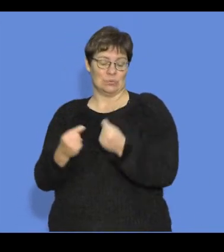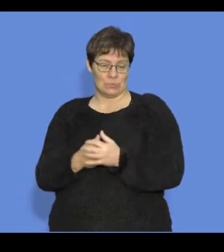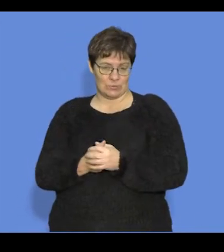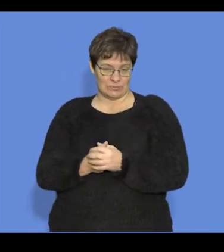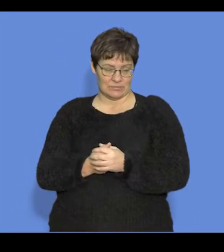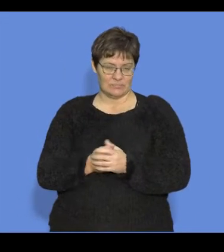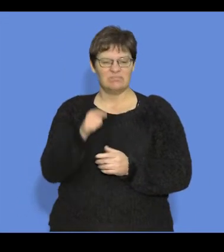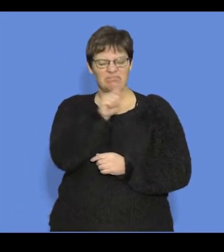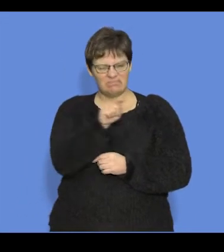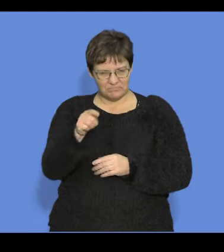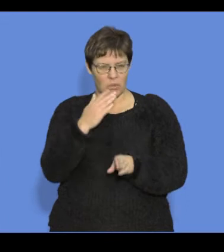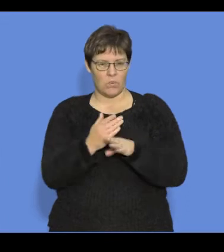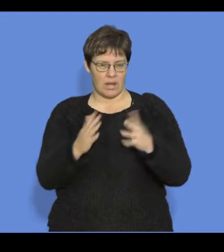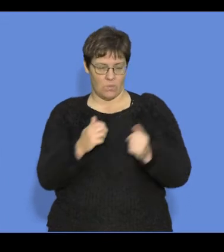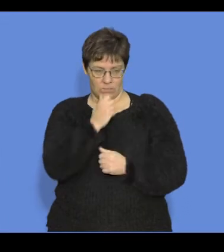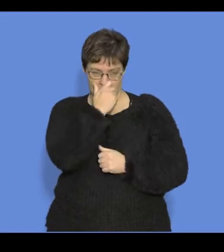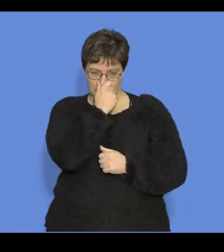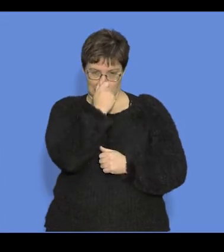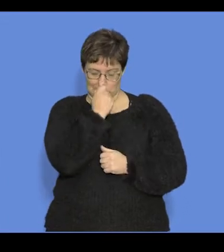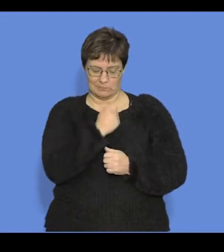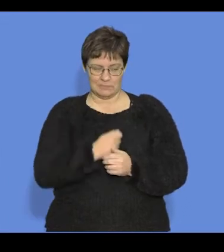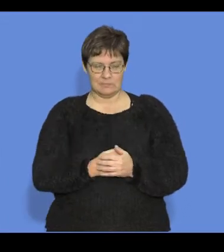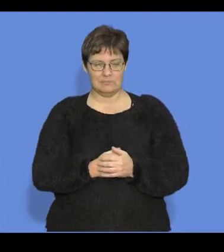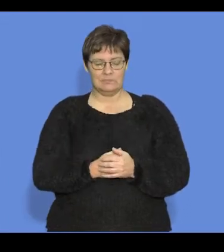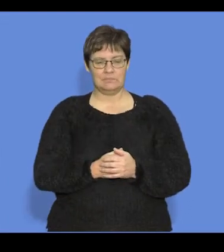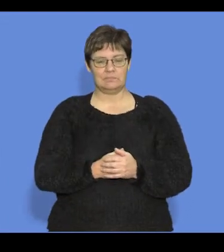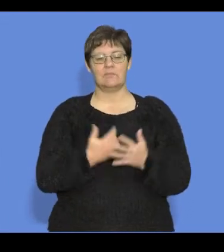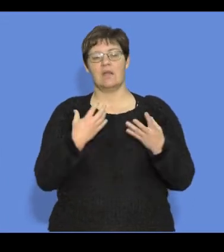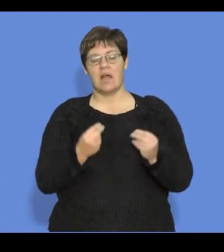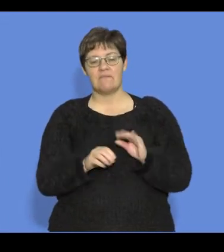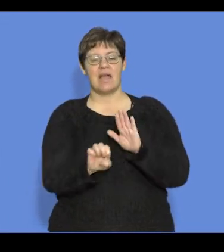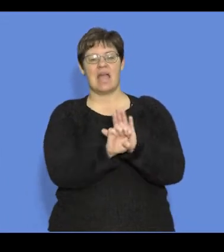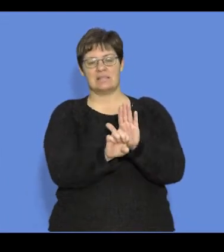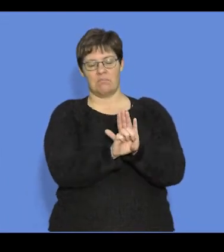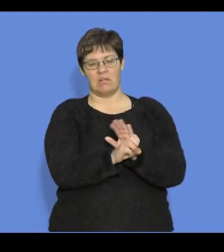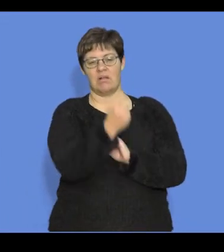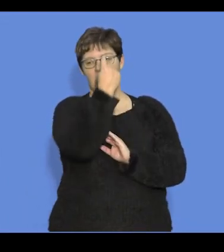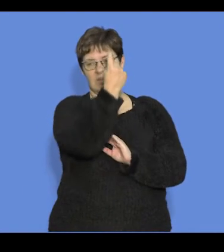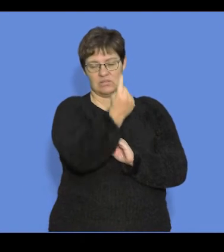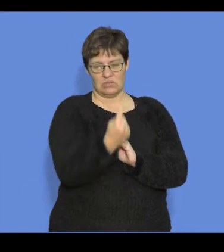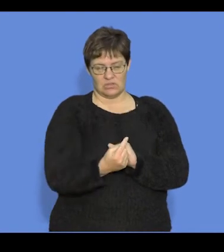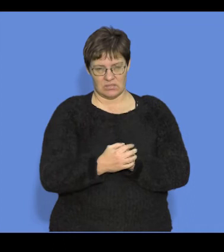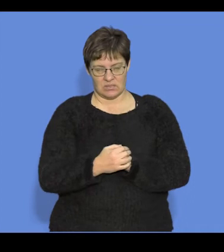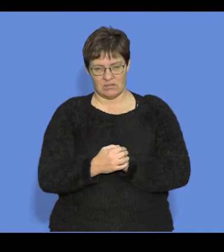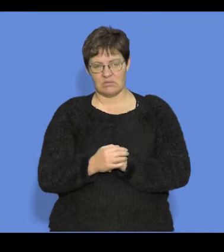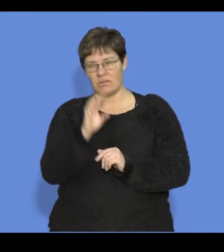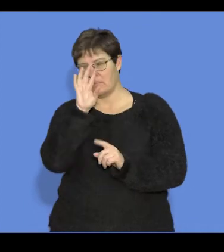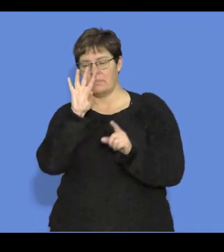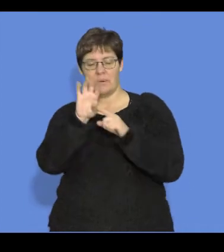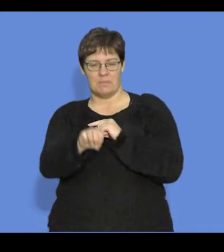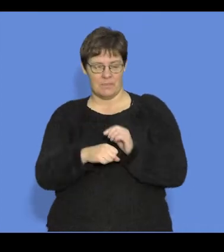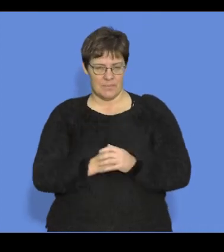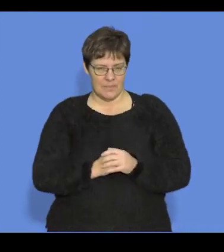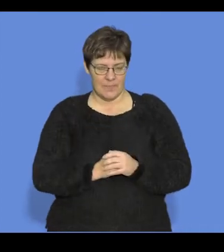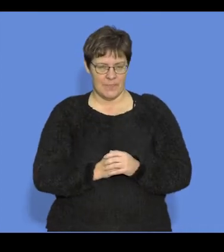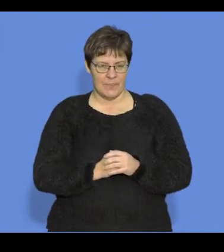done on how the different parts of the plants function. And we've got some examples of each one of these to have a look at.